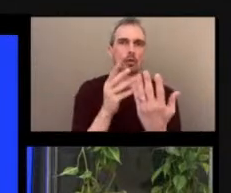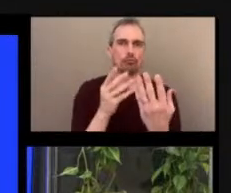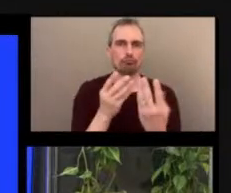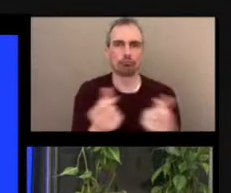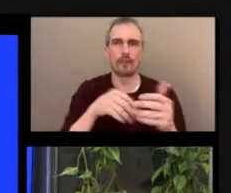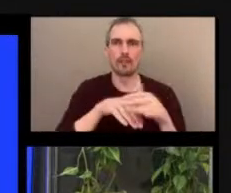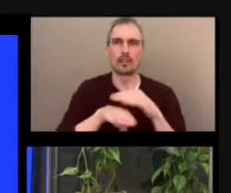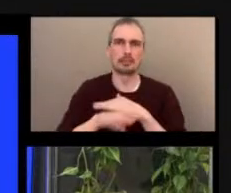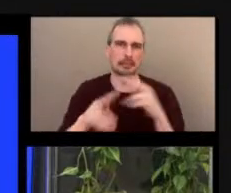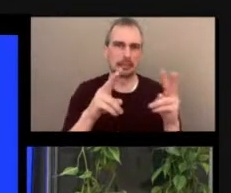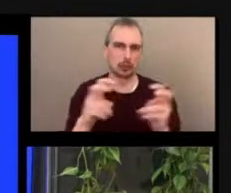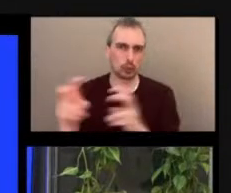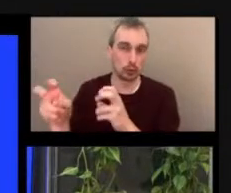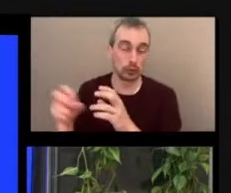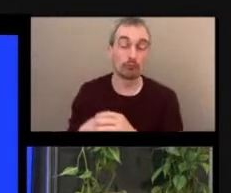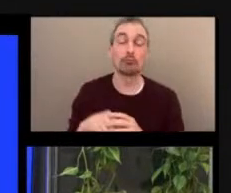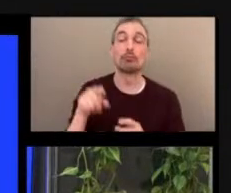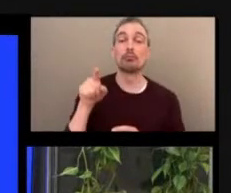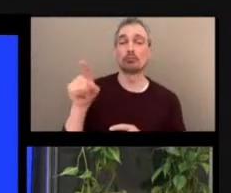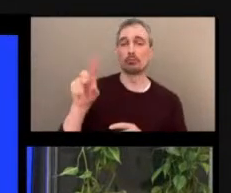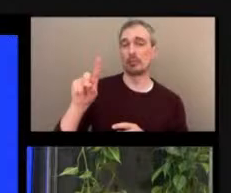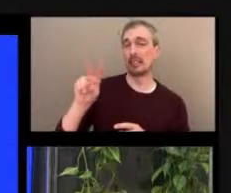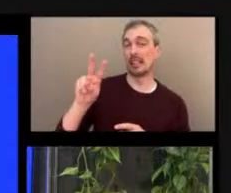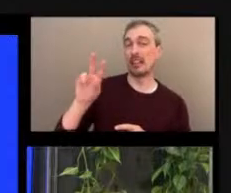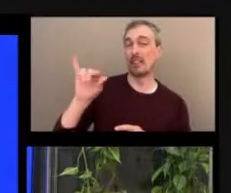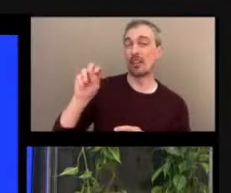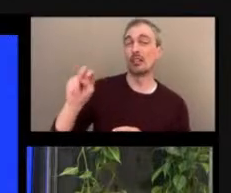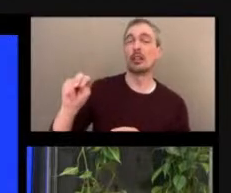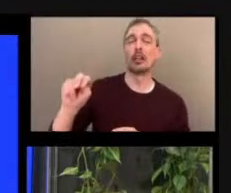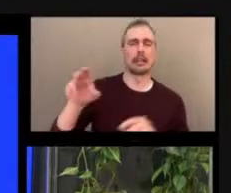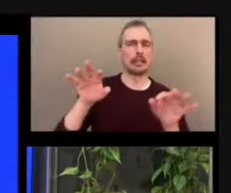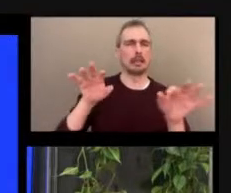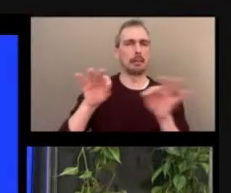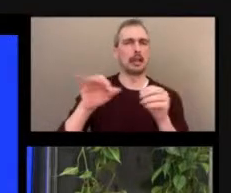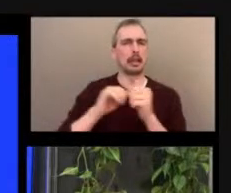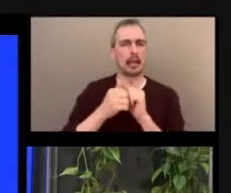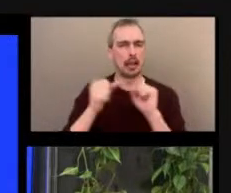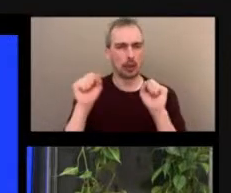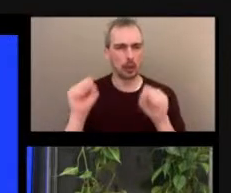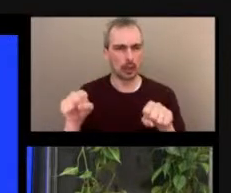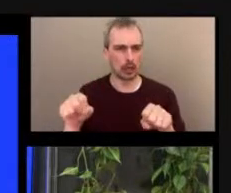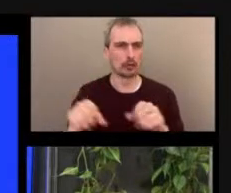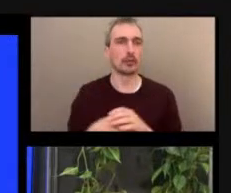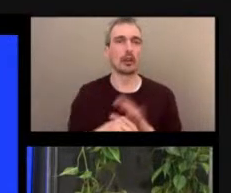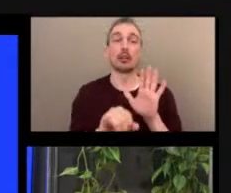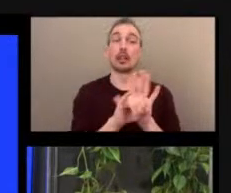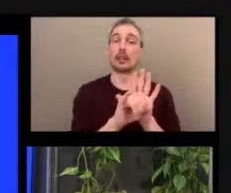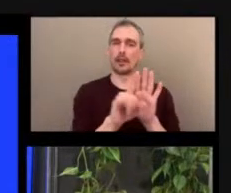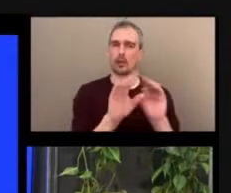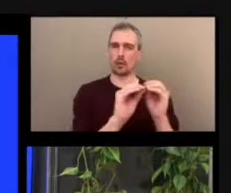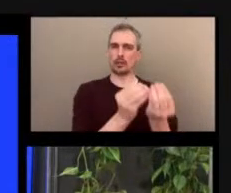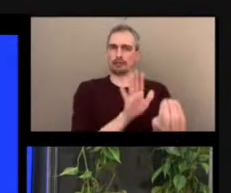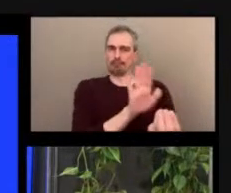organization from the current stage to the next stage. And it's from the Accessibility Operations Guidebook.